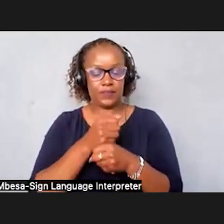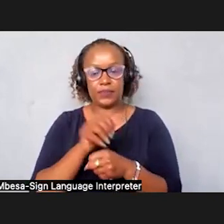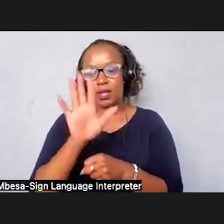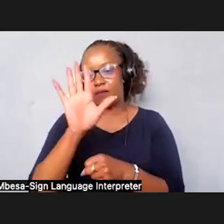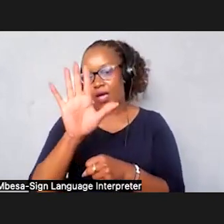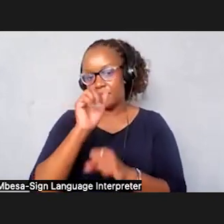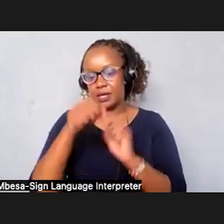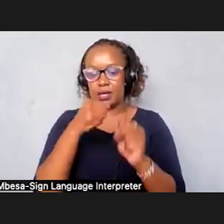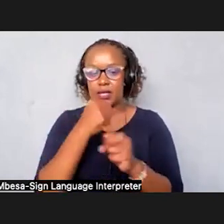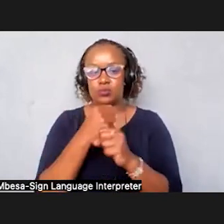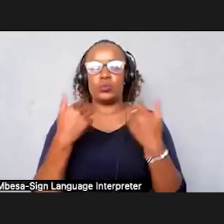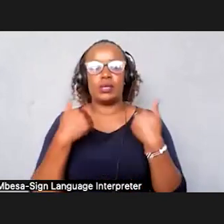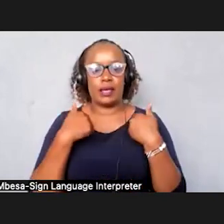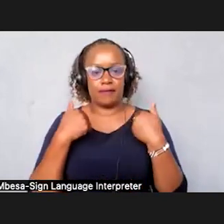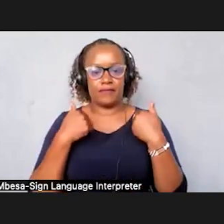come up with a